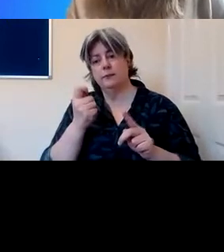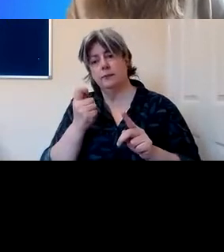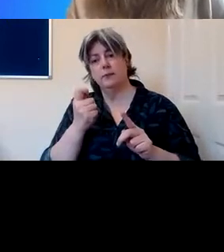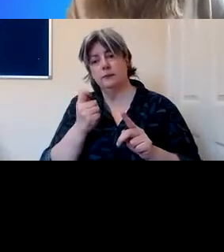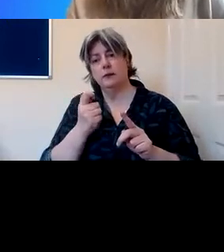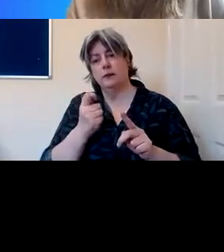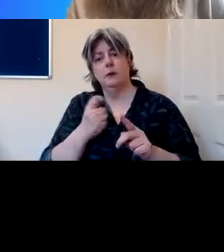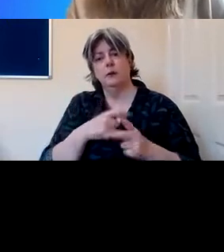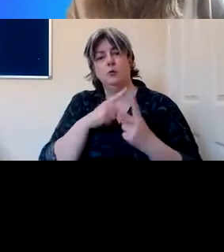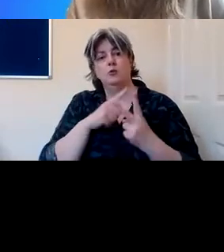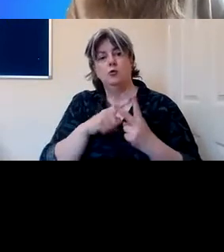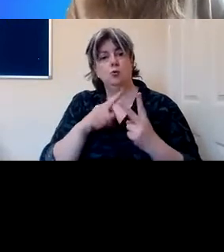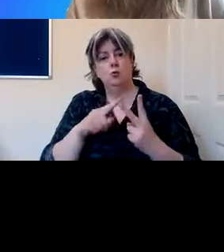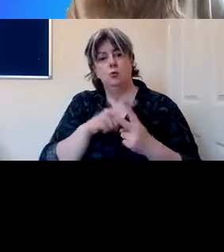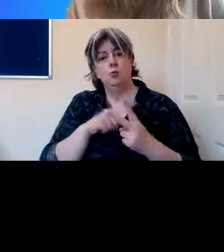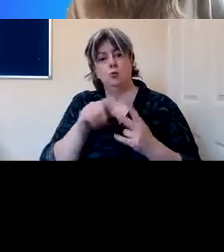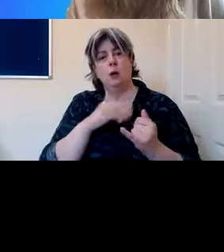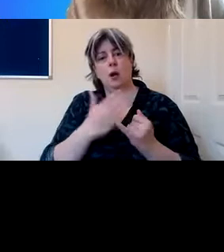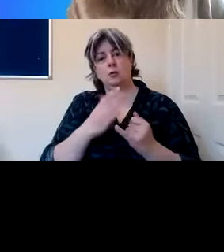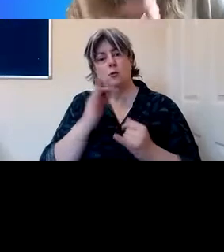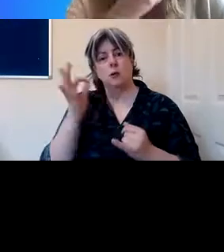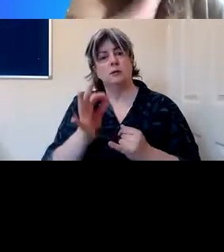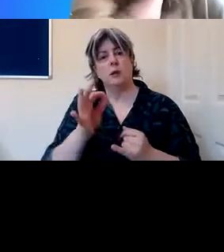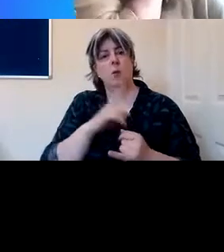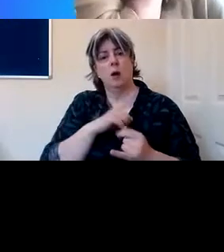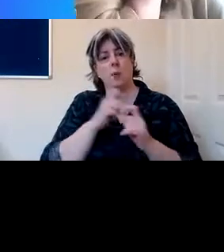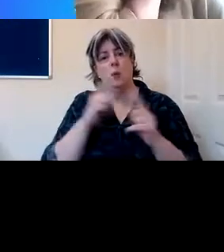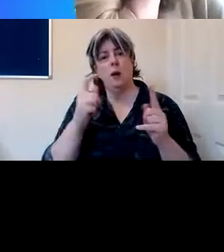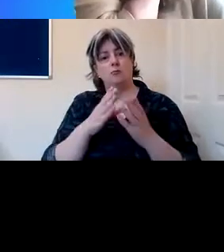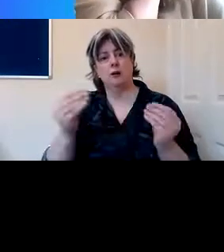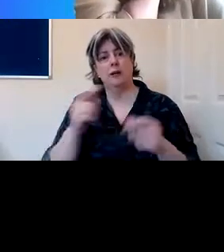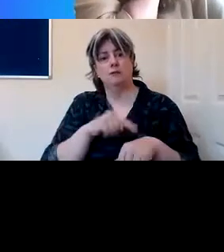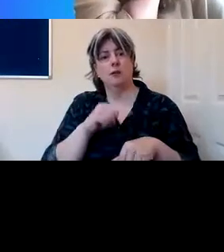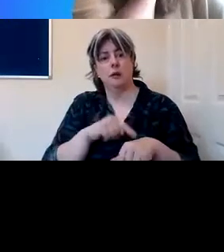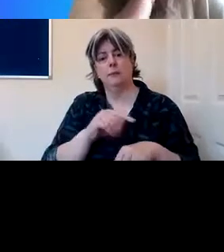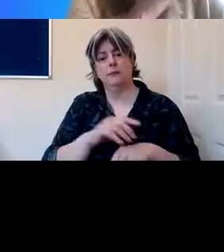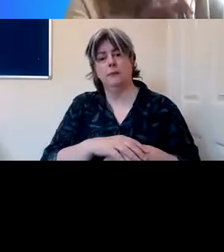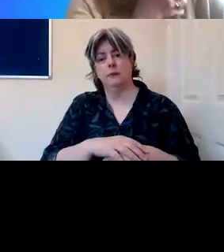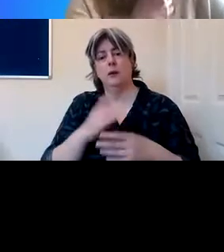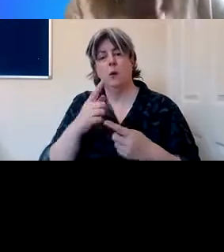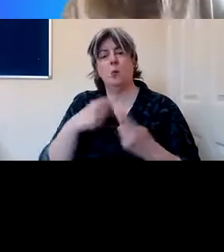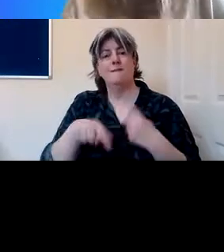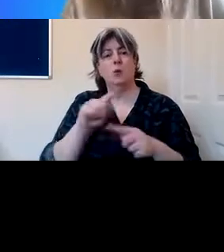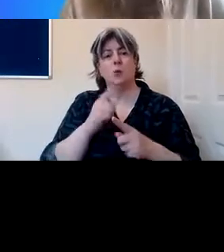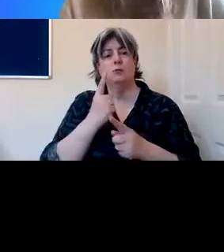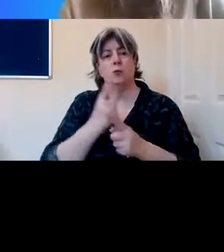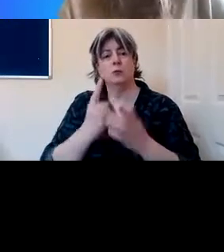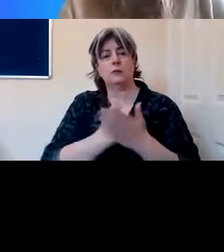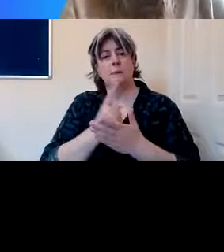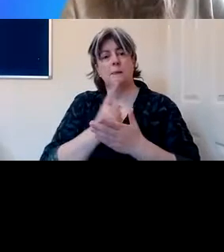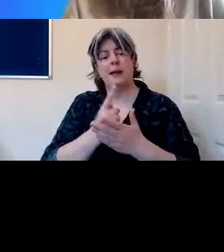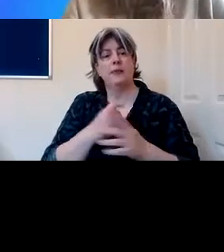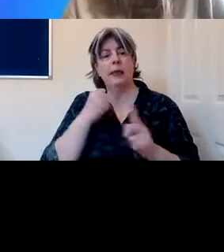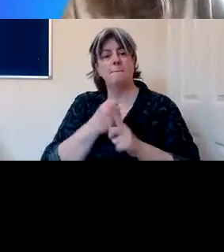last questions in one, just because I'm conscious that we're running out of time. So we've all spoken about the impact of COVID, and we've